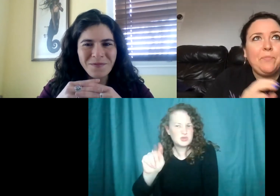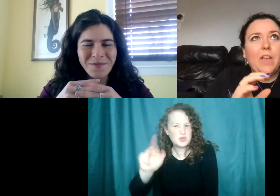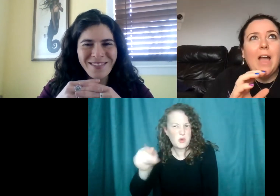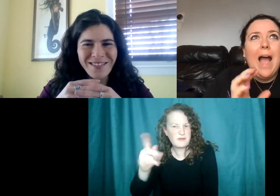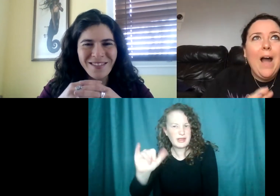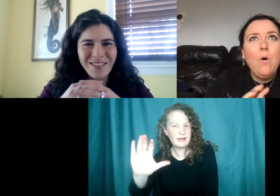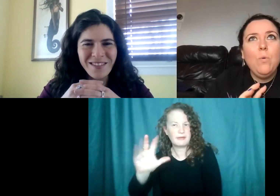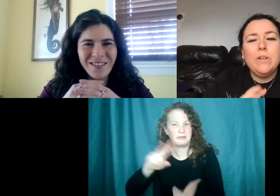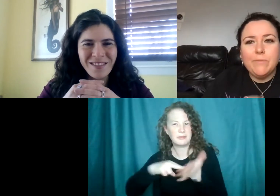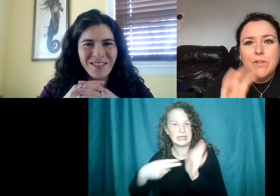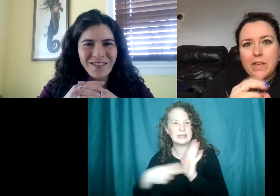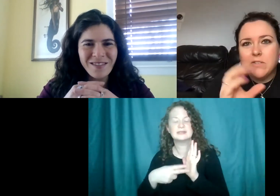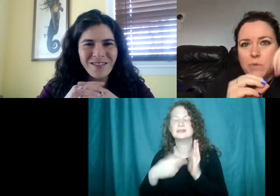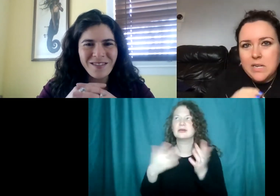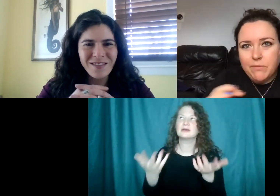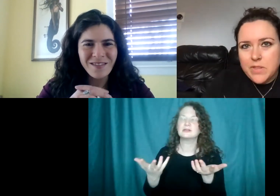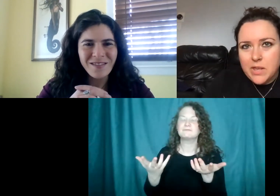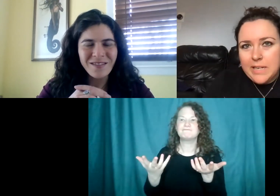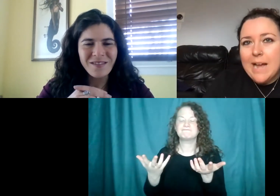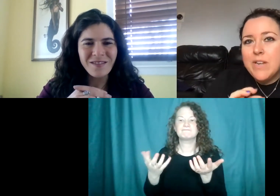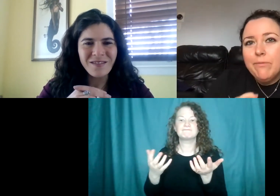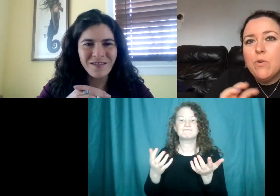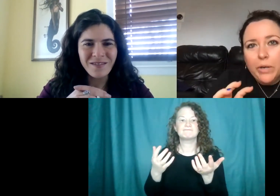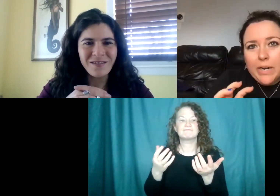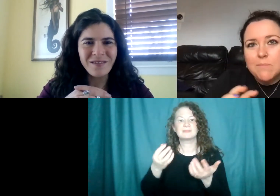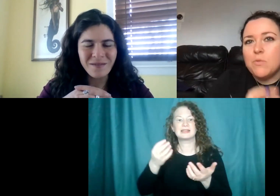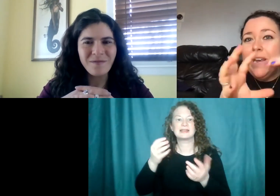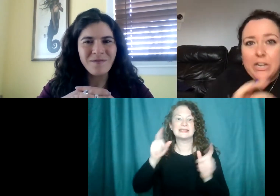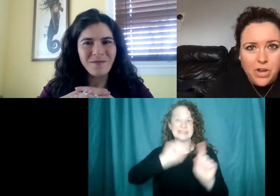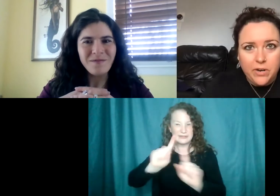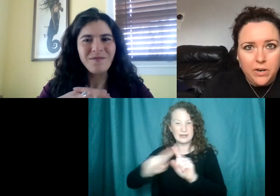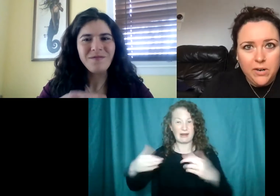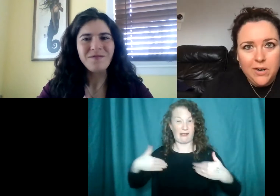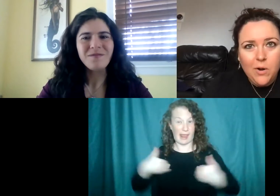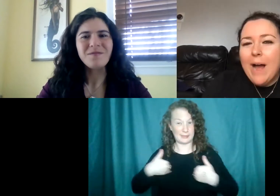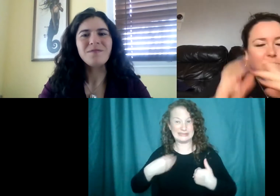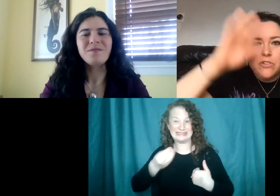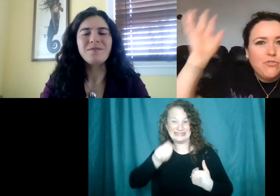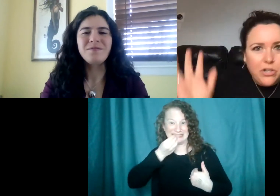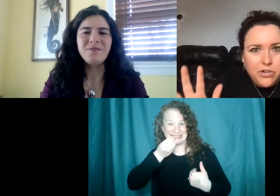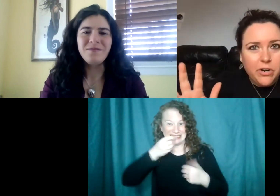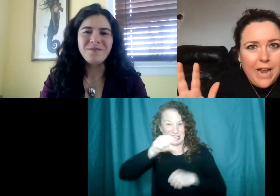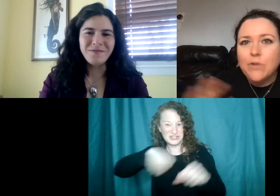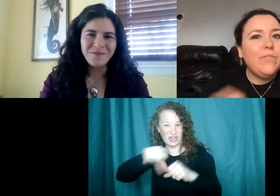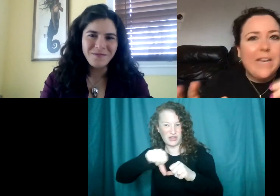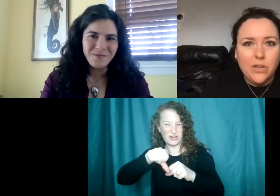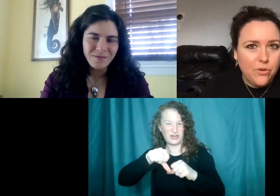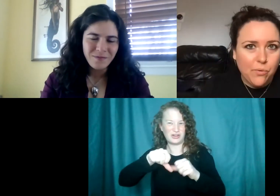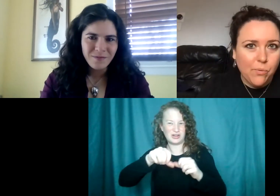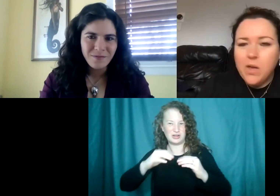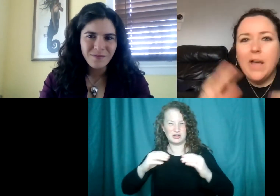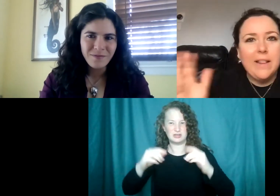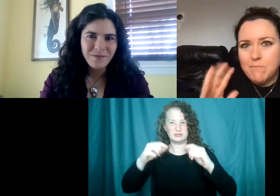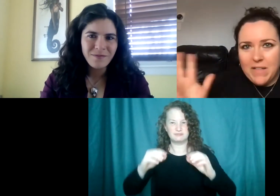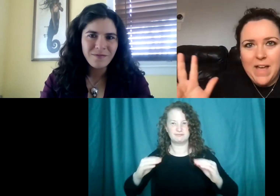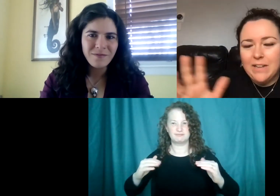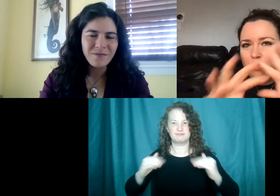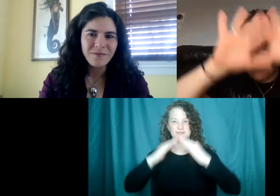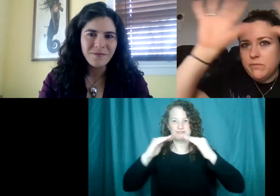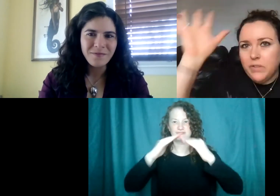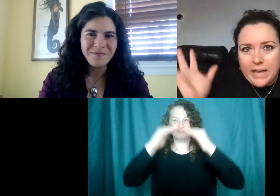like how different things who eat different things, like how different organisms who eat each other how that's all structured and who's eating who